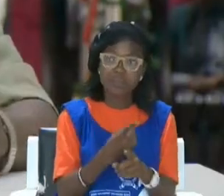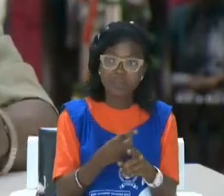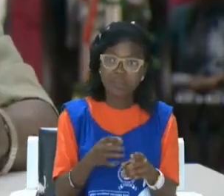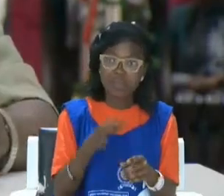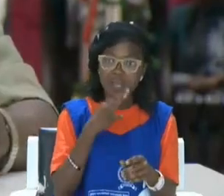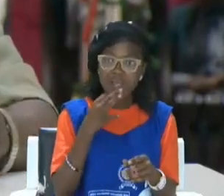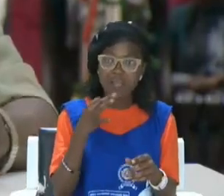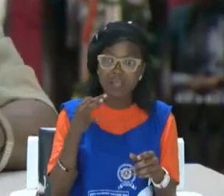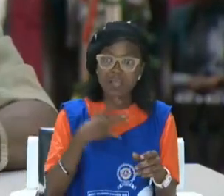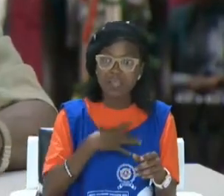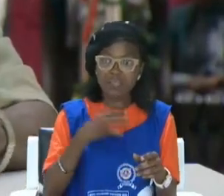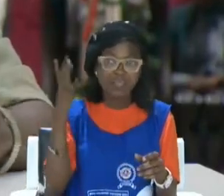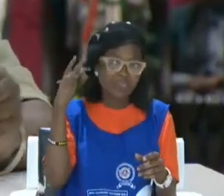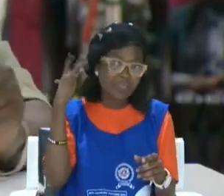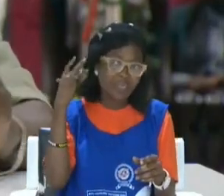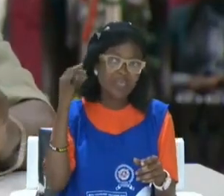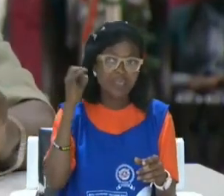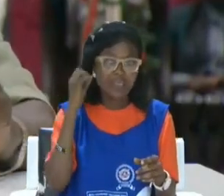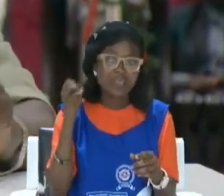see it blows.